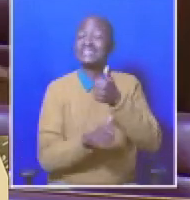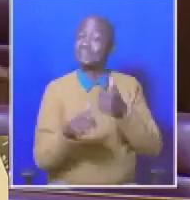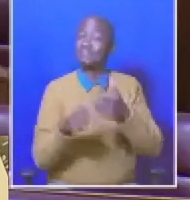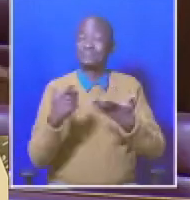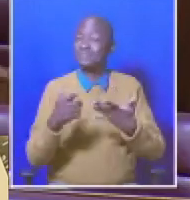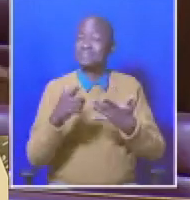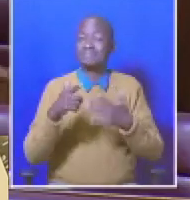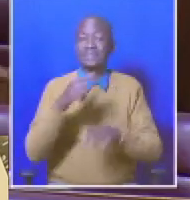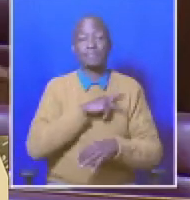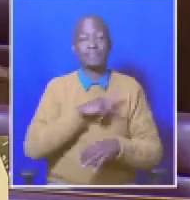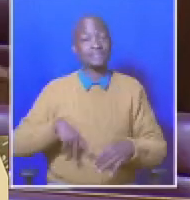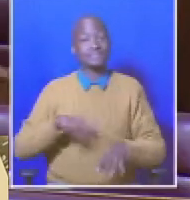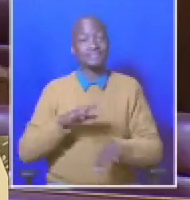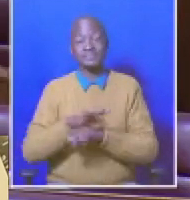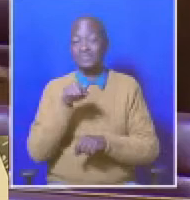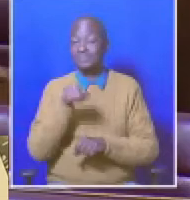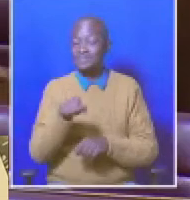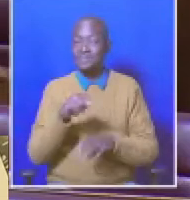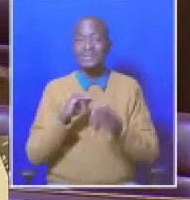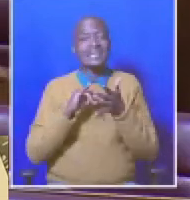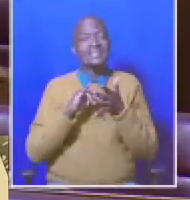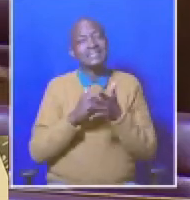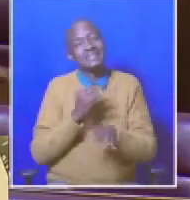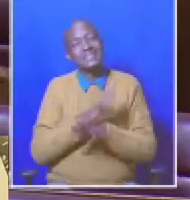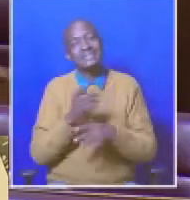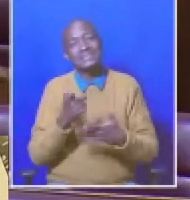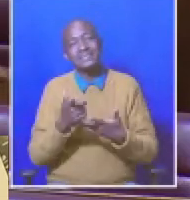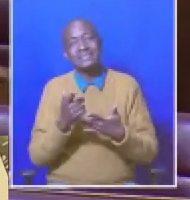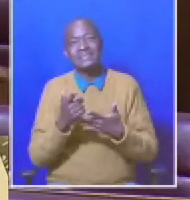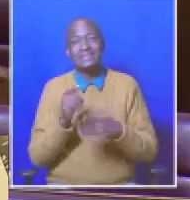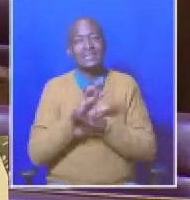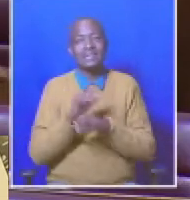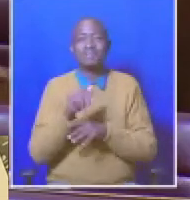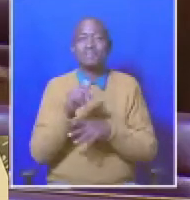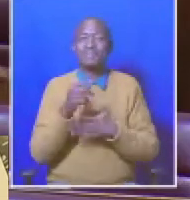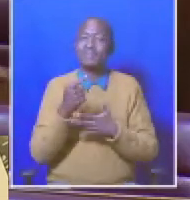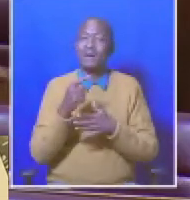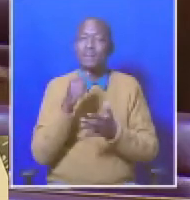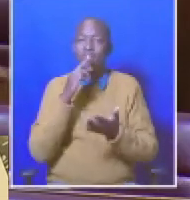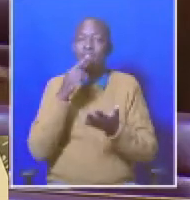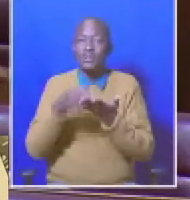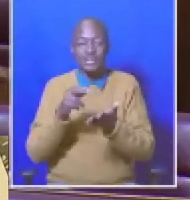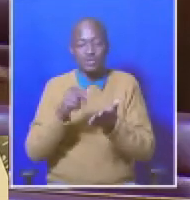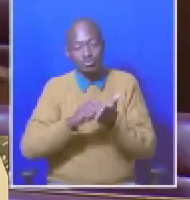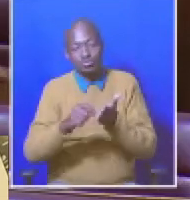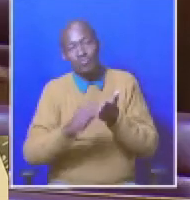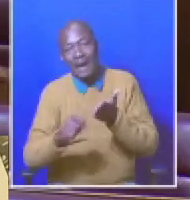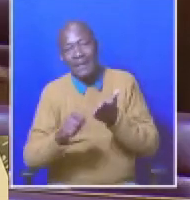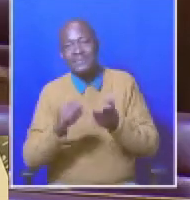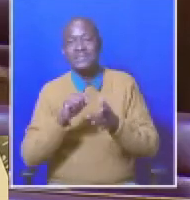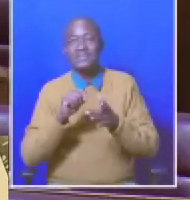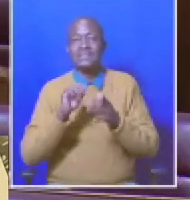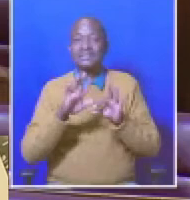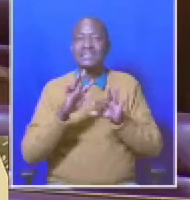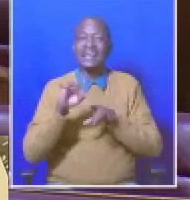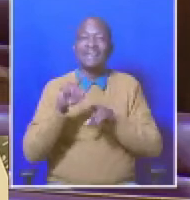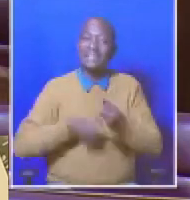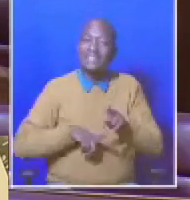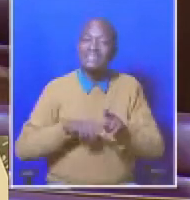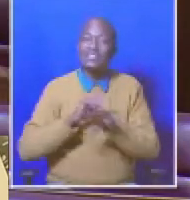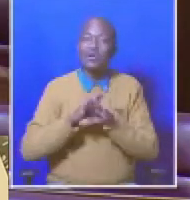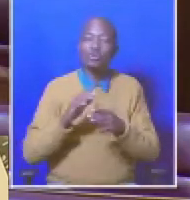proposed water quotas just another feeble attempt by the ANC government to hide their inability to effect